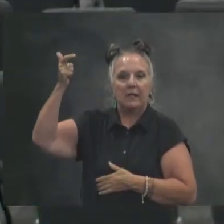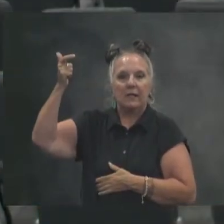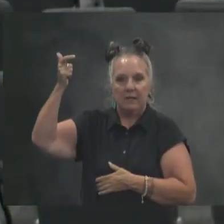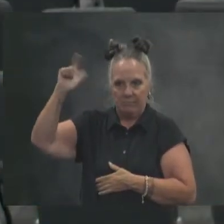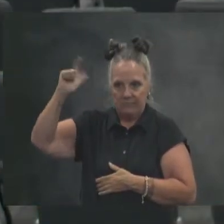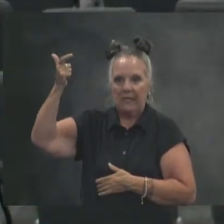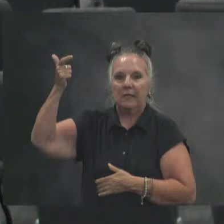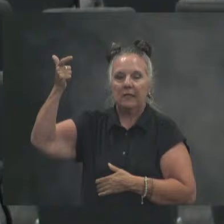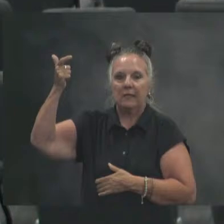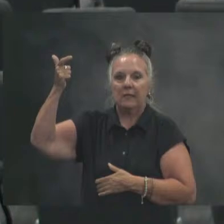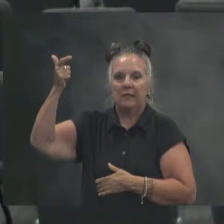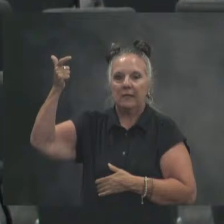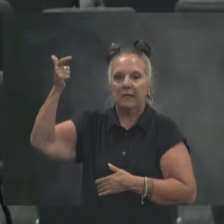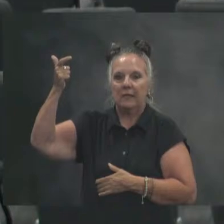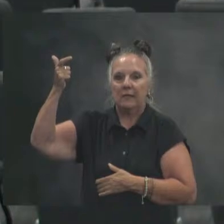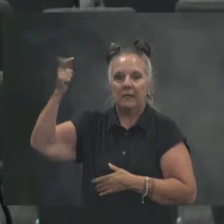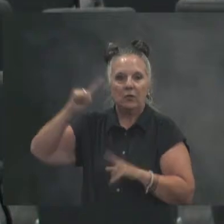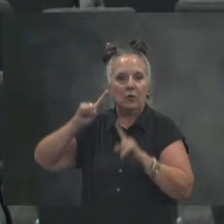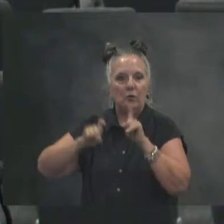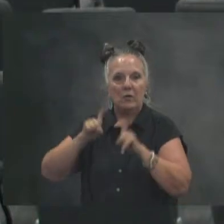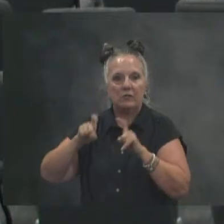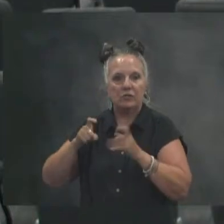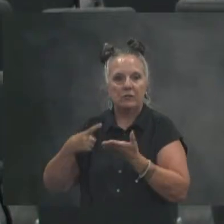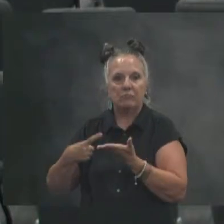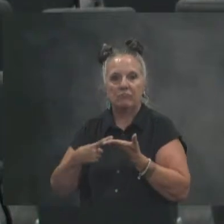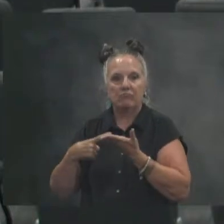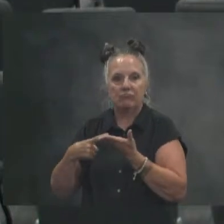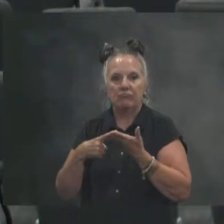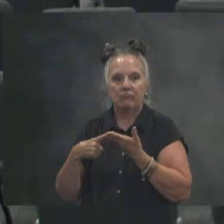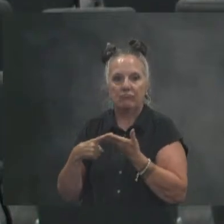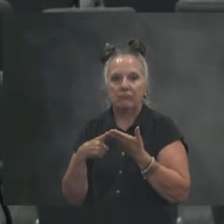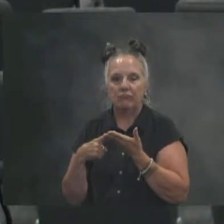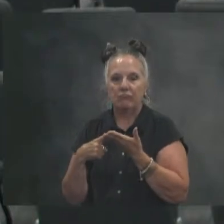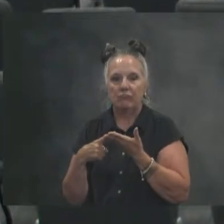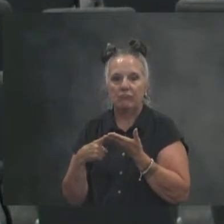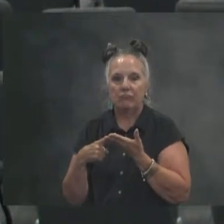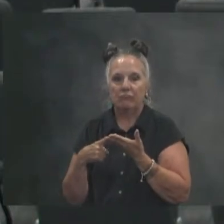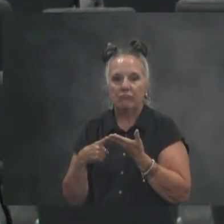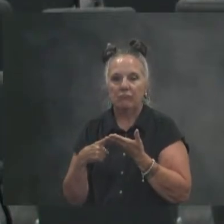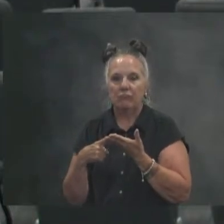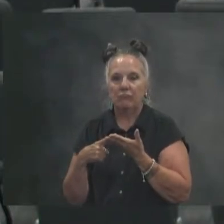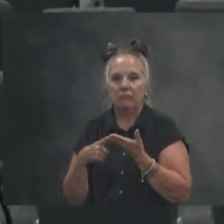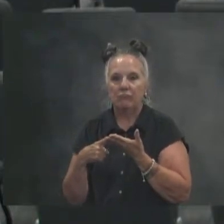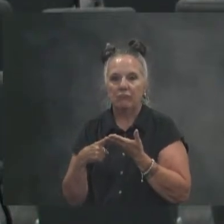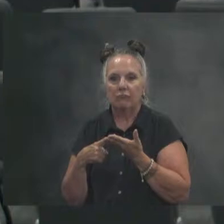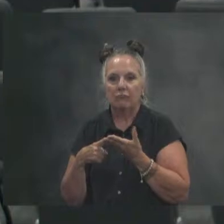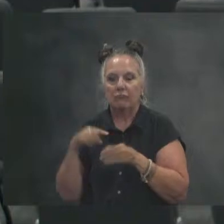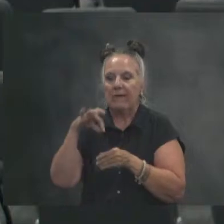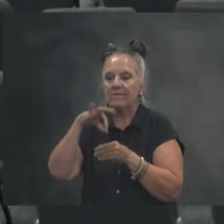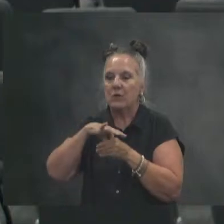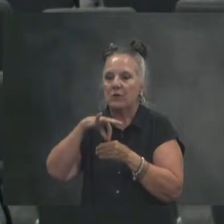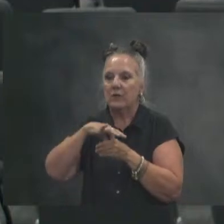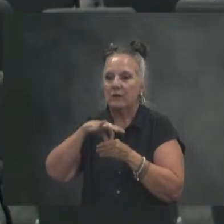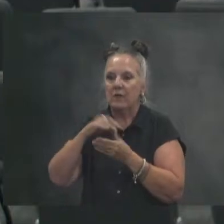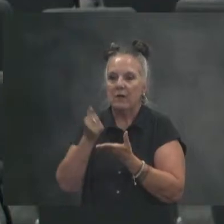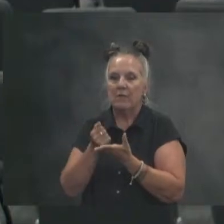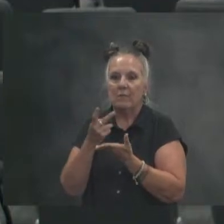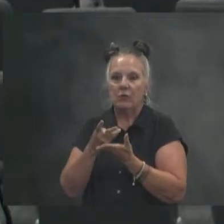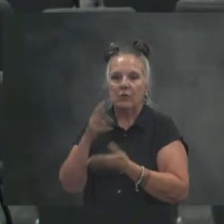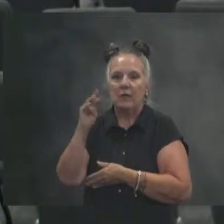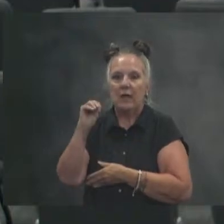Second. Thank you, Mrs. Murray. Any questions, any discussion? Okay, we'll move to the vote. We're voting to approve the